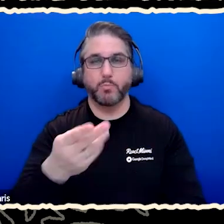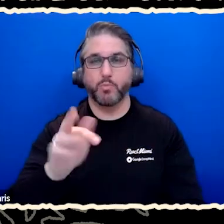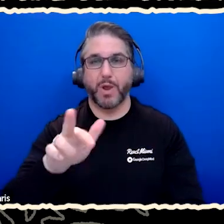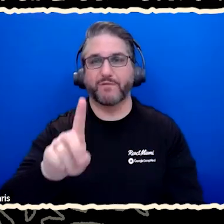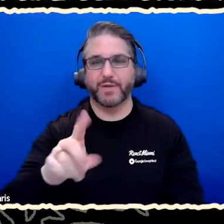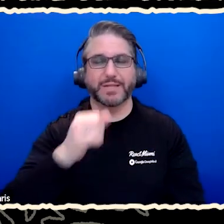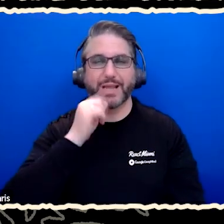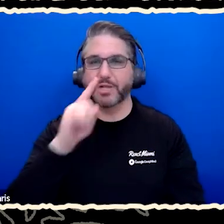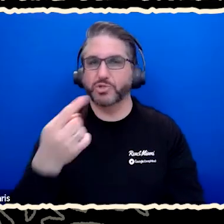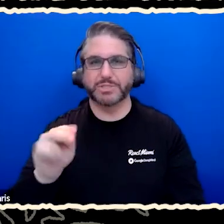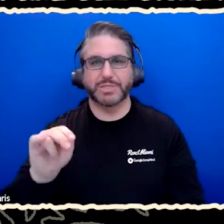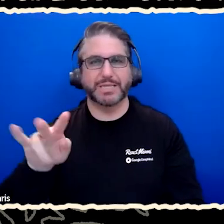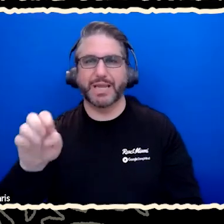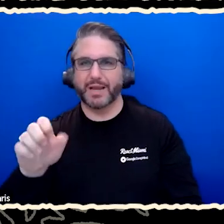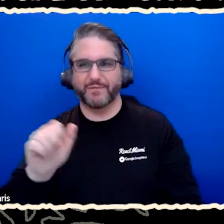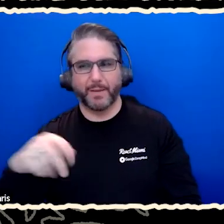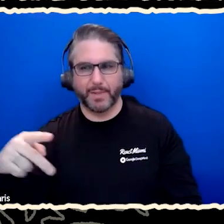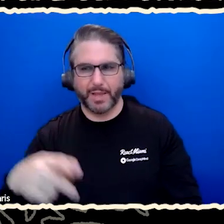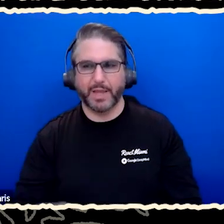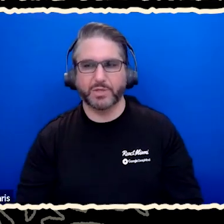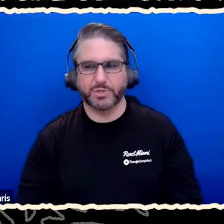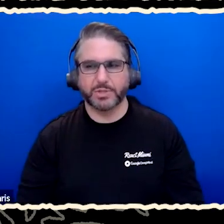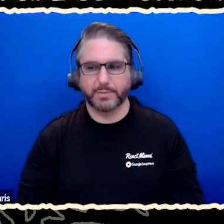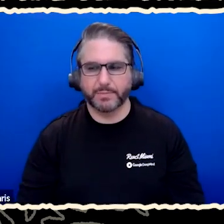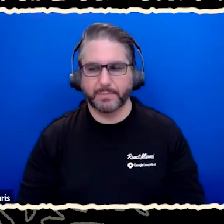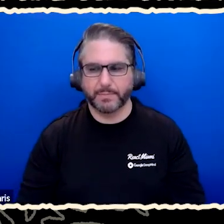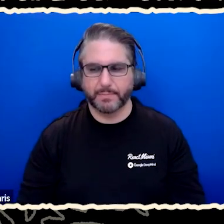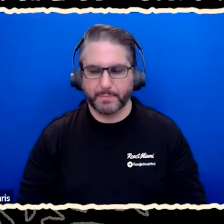just native application.